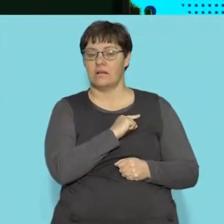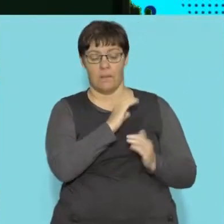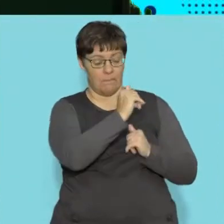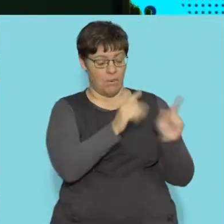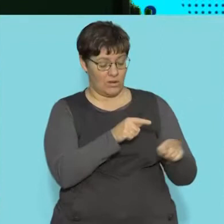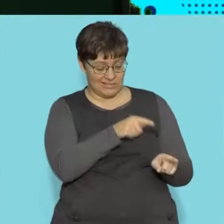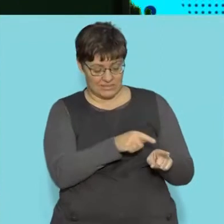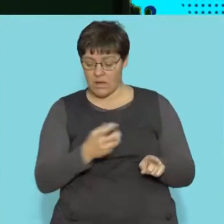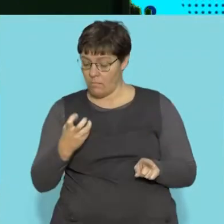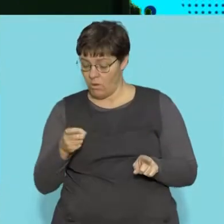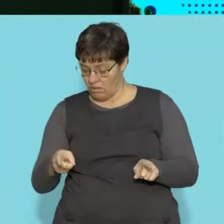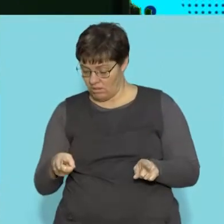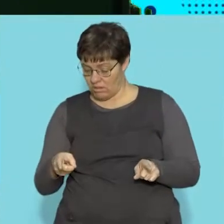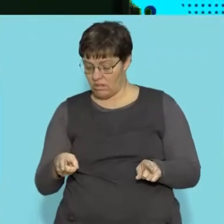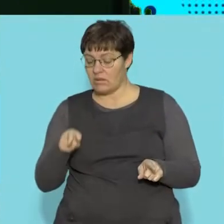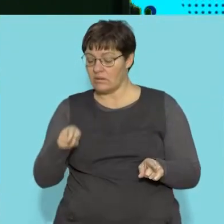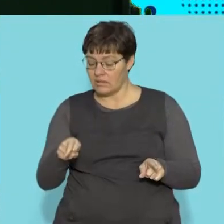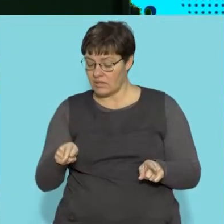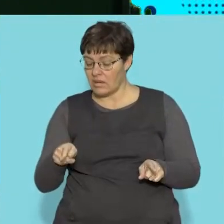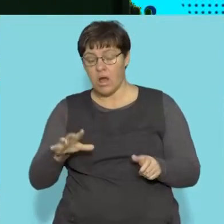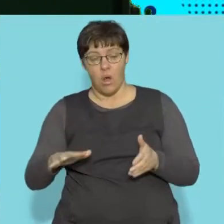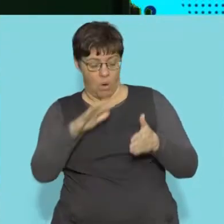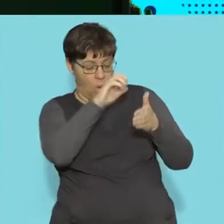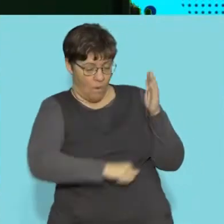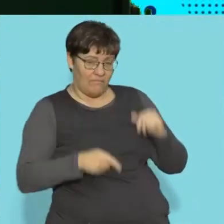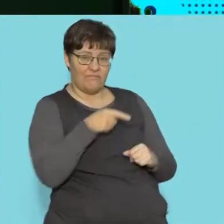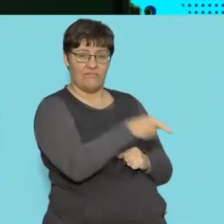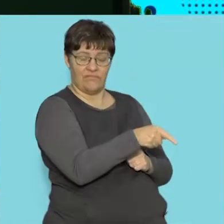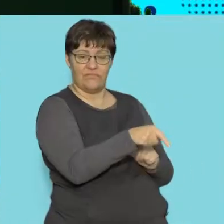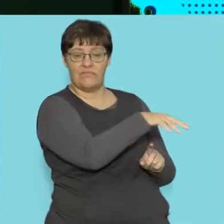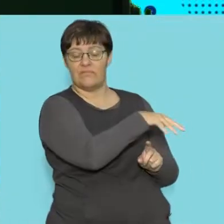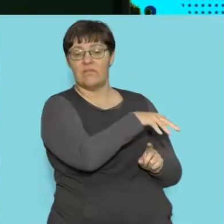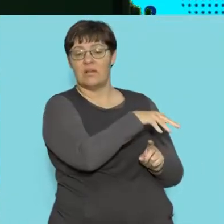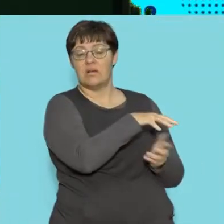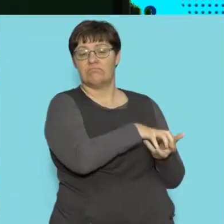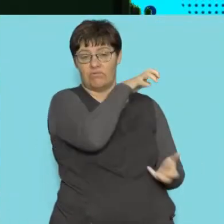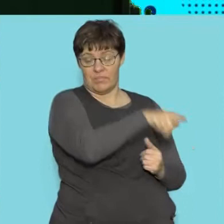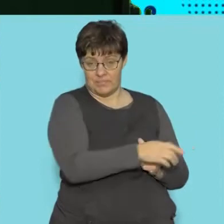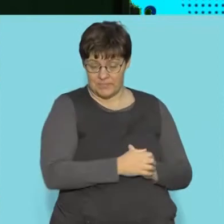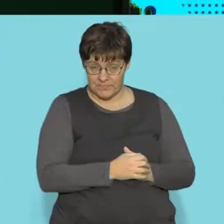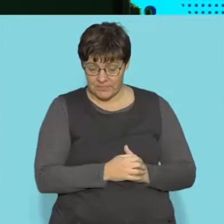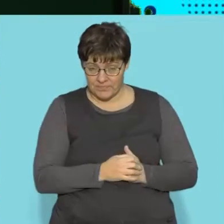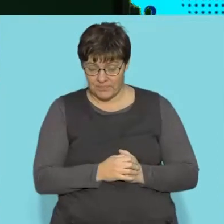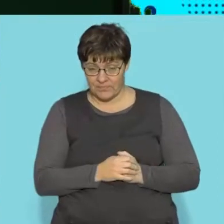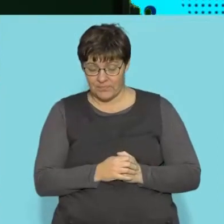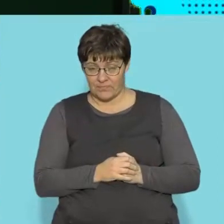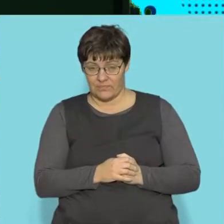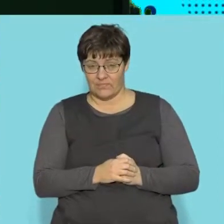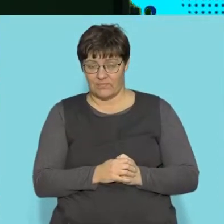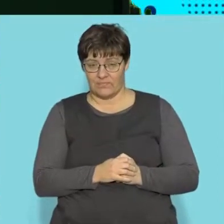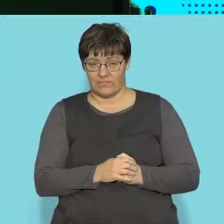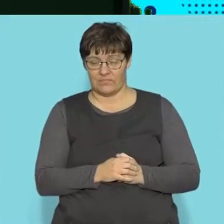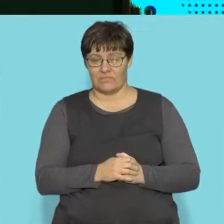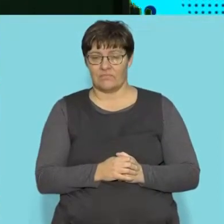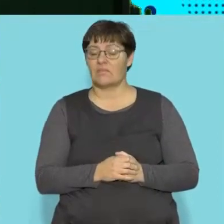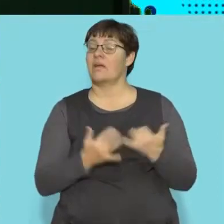and subtract, sorry, not the area, I'm going to take the volume of the box and then I can subtract the volume of the ball.